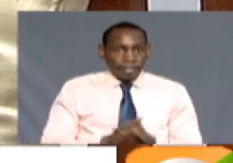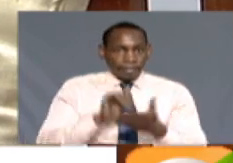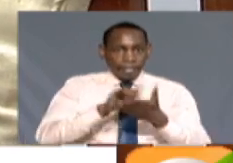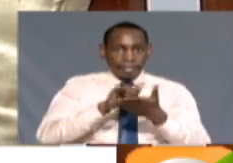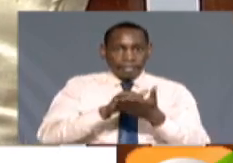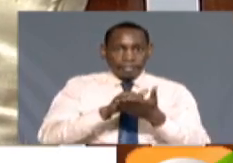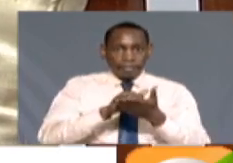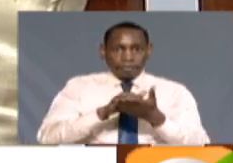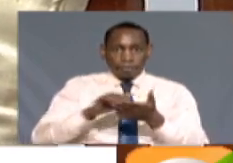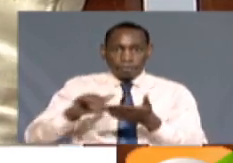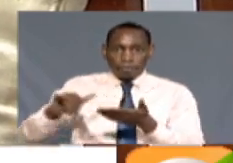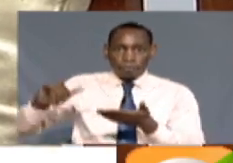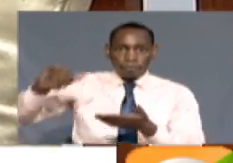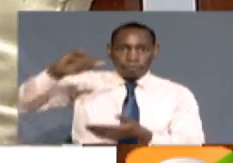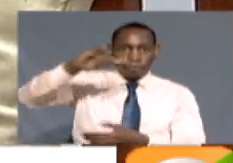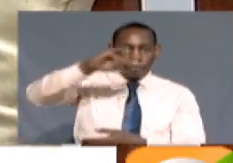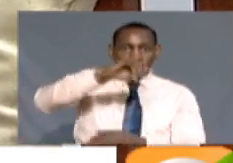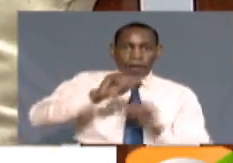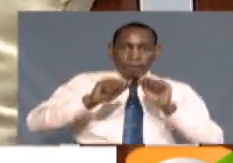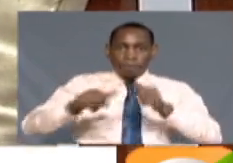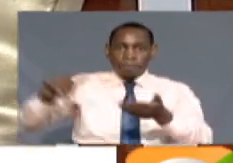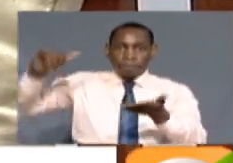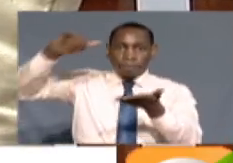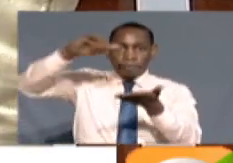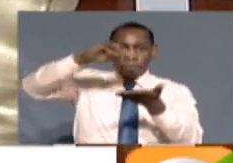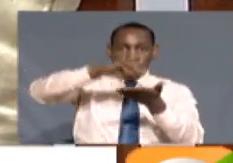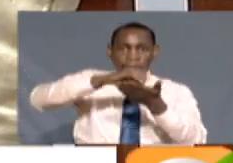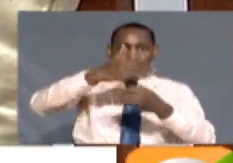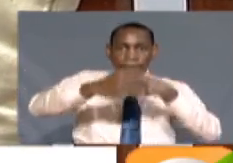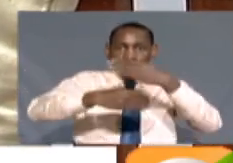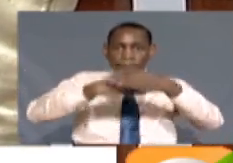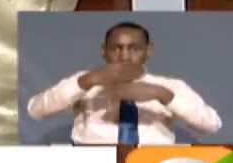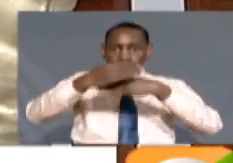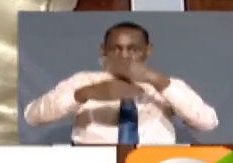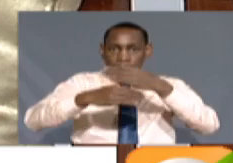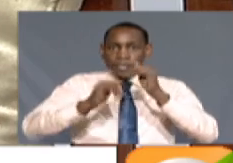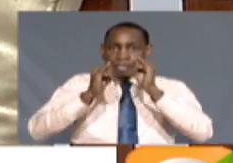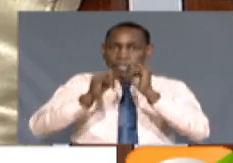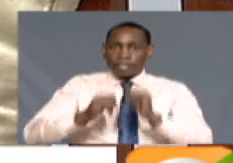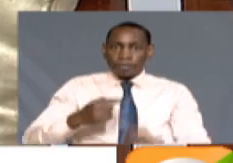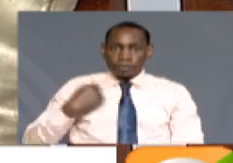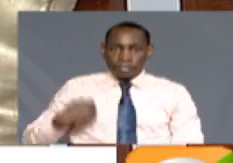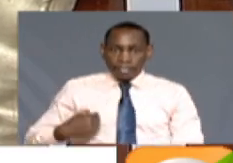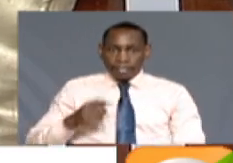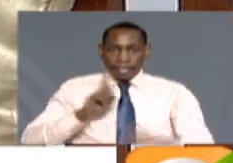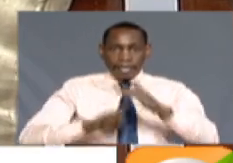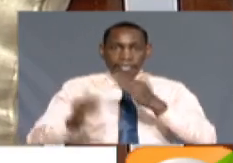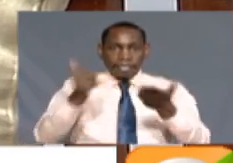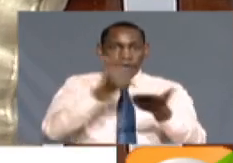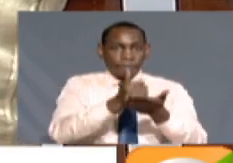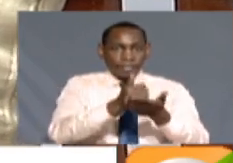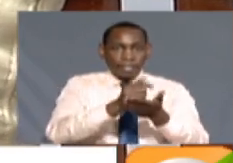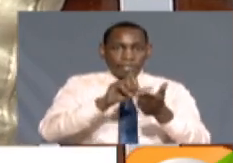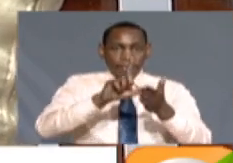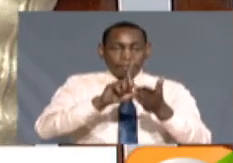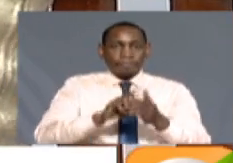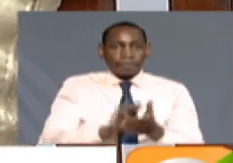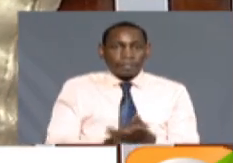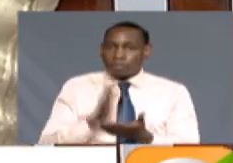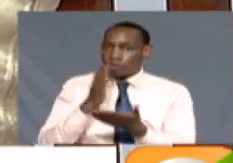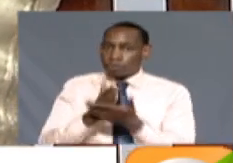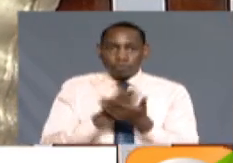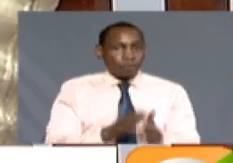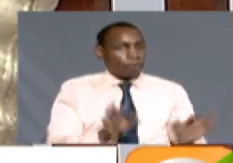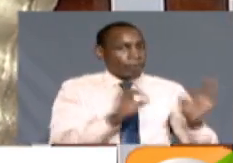caravan aircraft said, what have you? You can land on the top of a building in New Shanghai and then you get into your office. Huh?